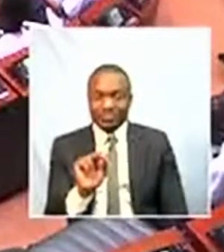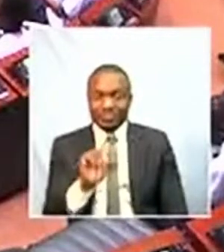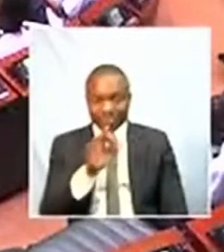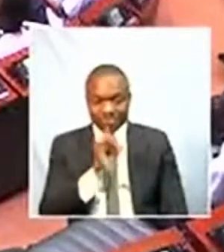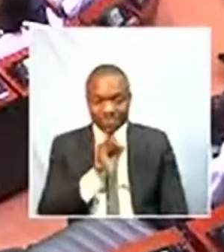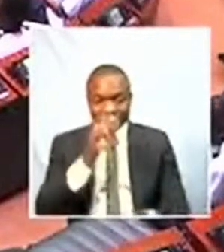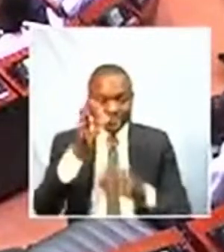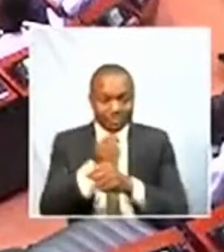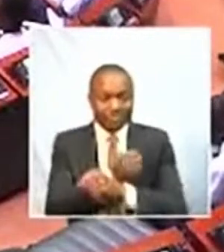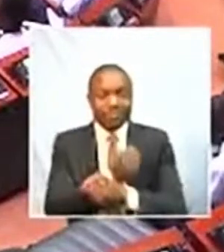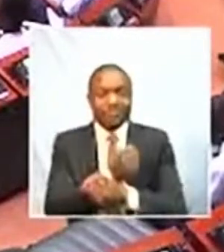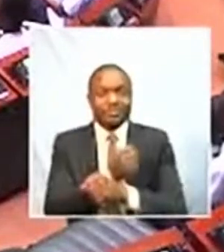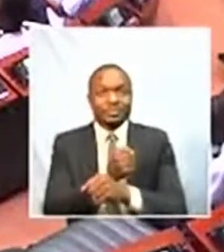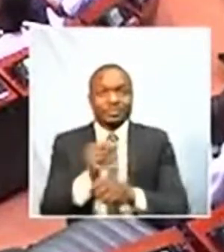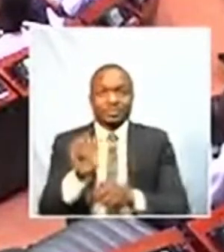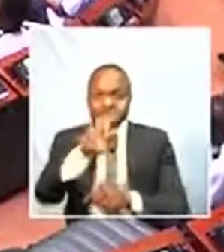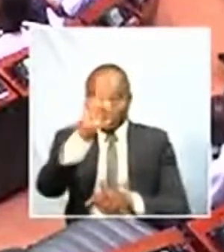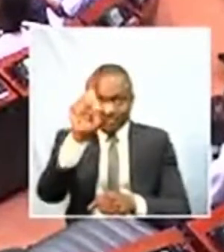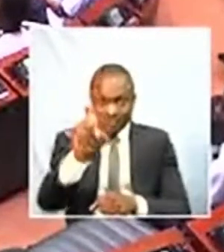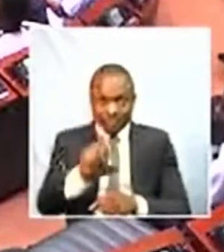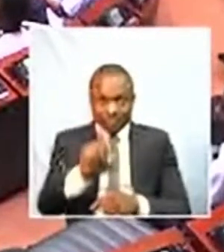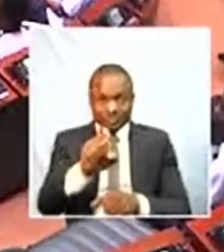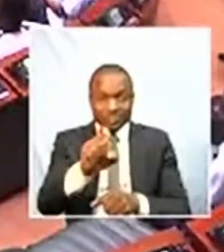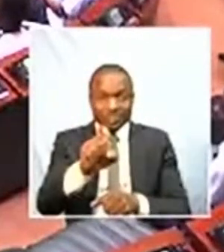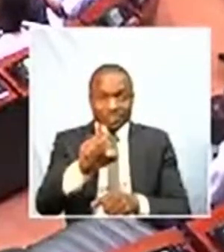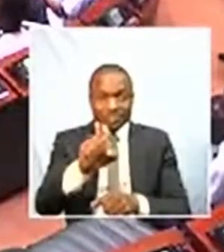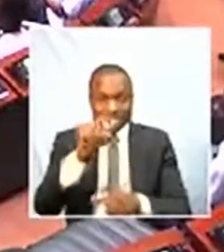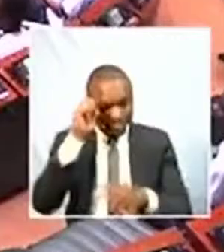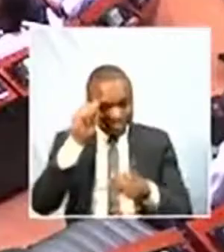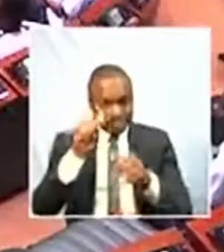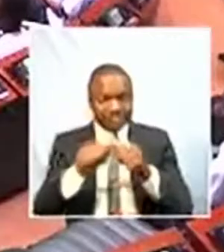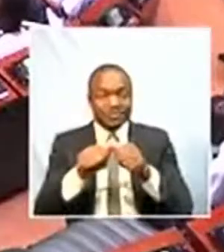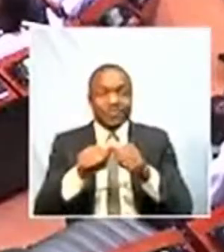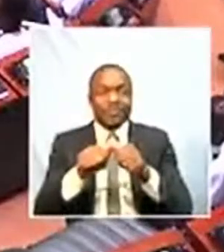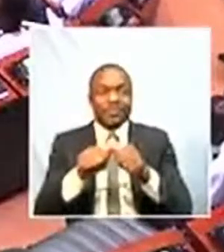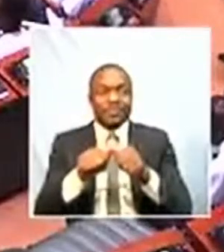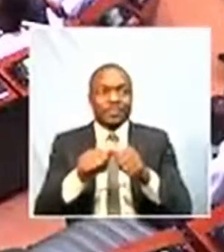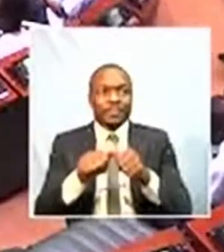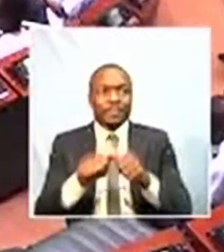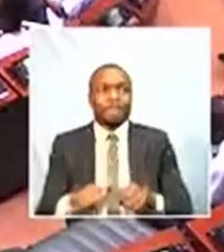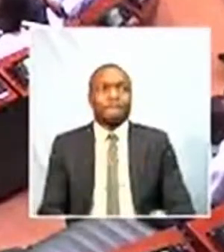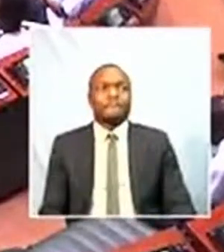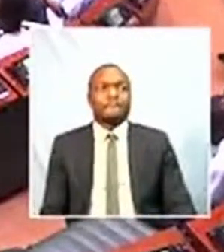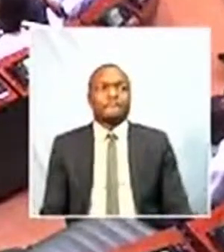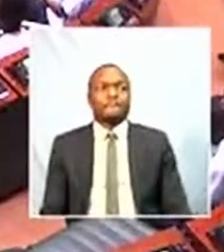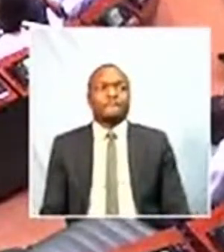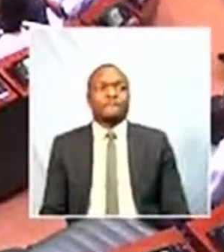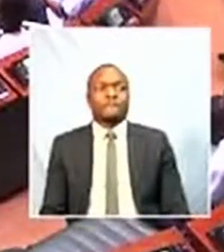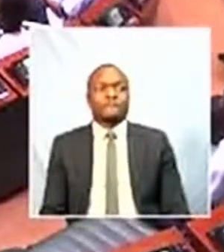The ayes have it. The question is resolved in the affirmative.